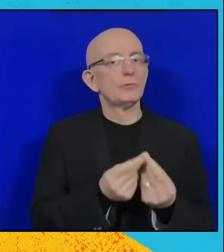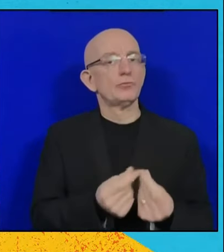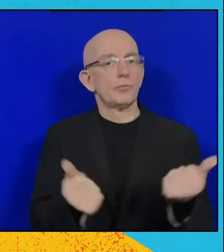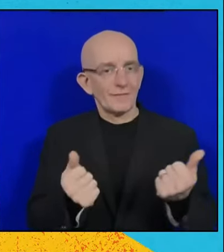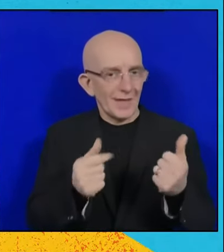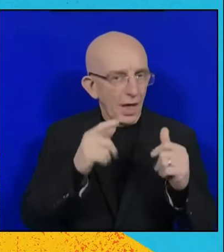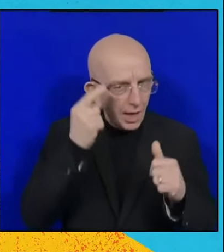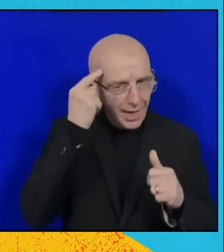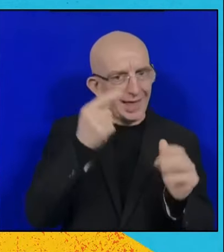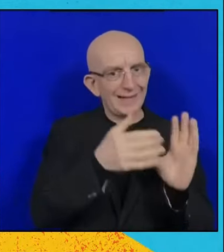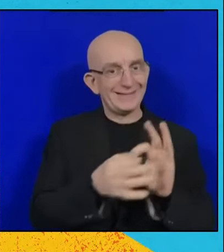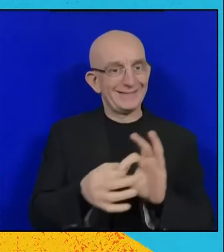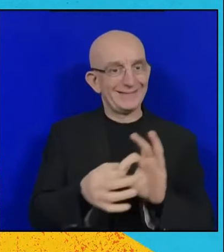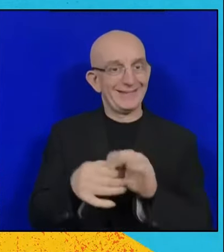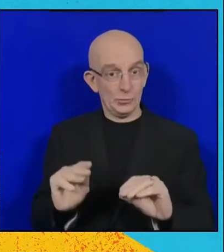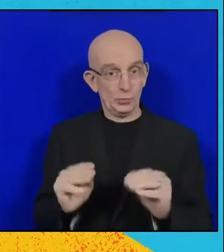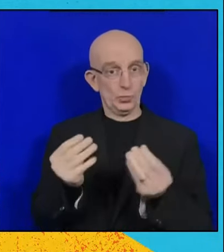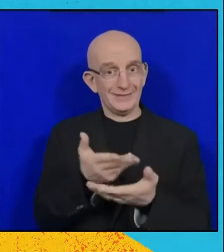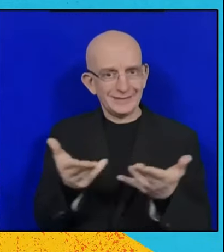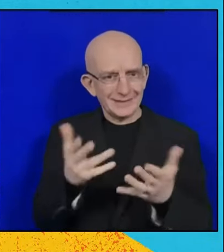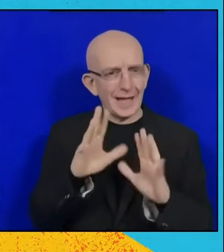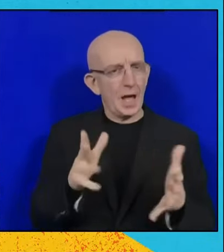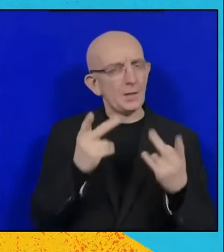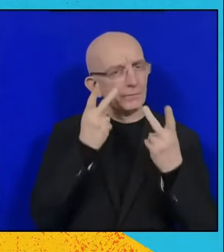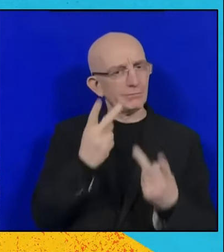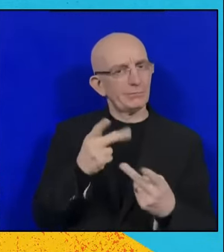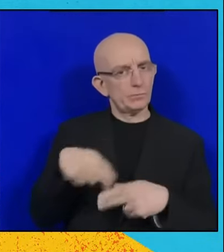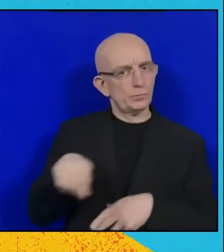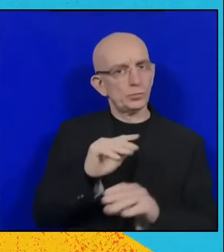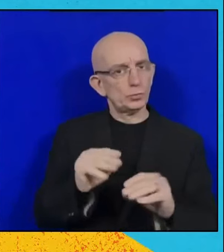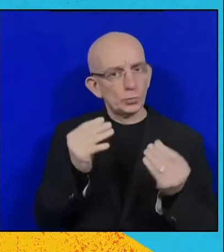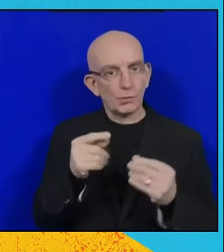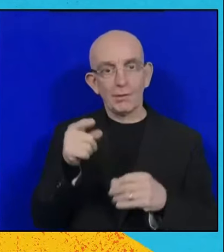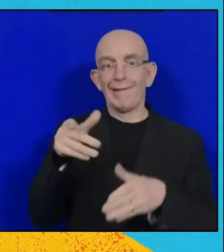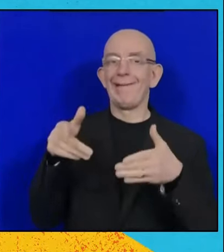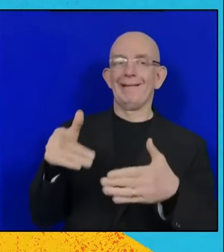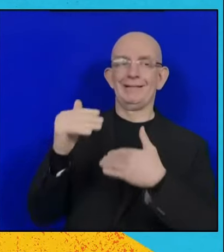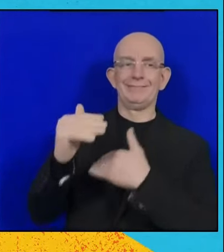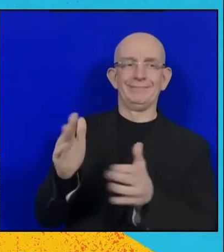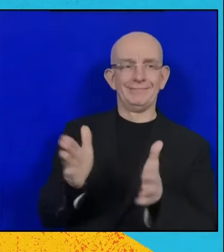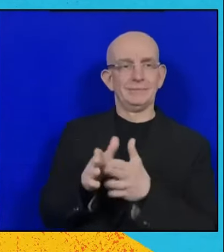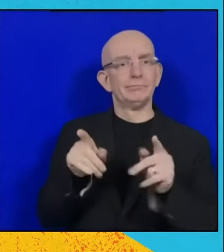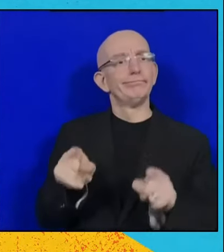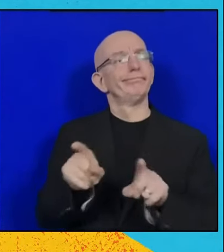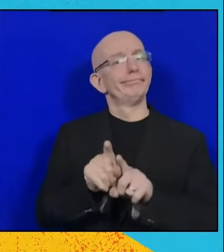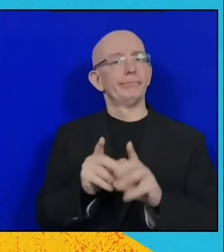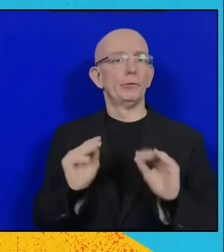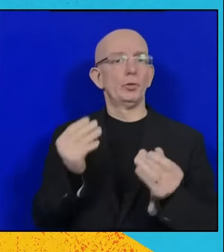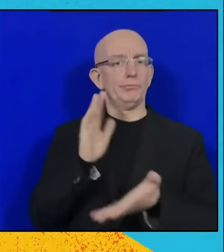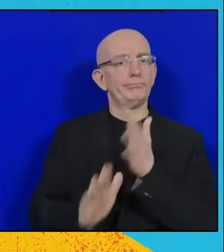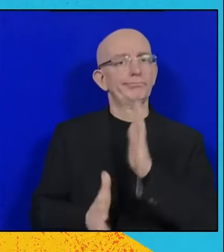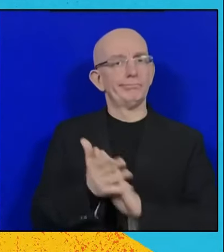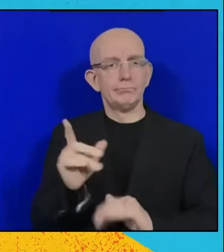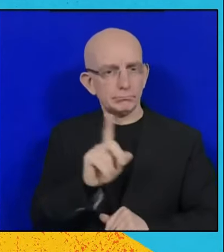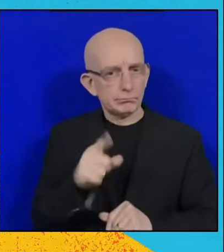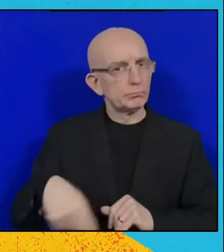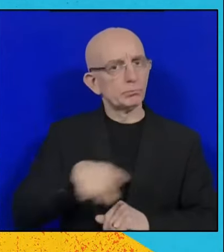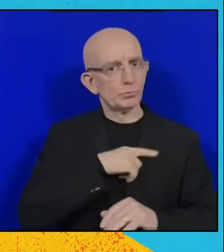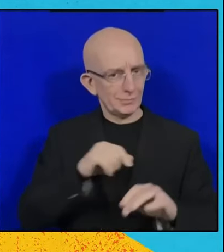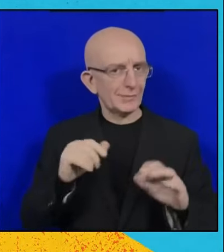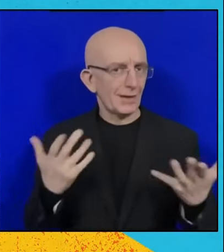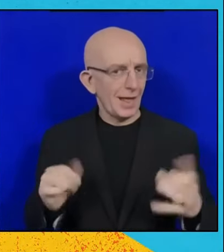and educators and community members and community leaders. And as many of the panelists have pointed out, we have just as much stake in organizing our